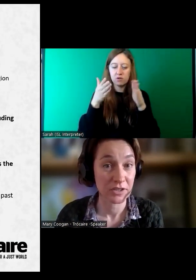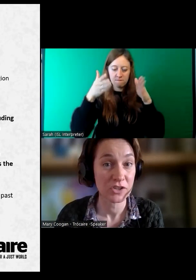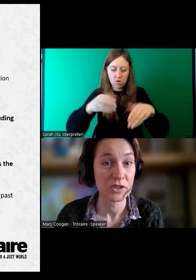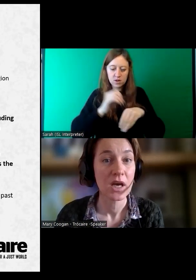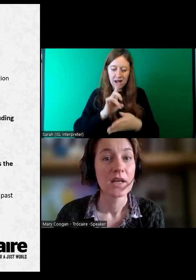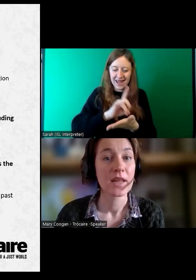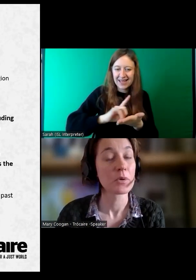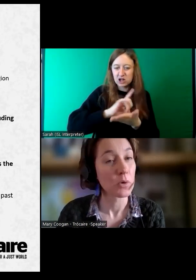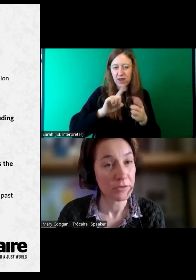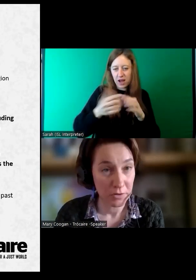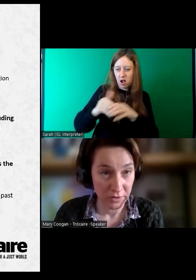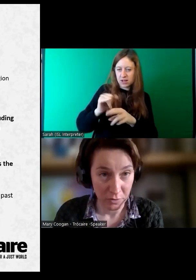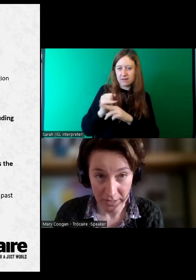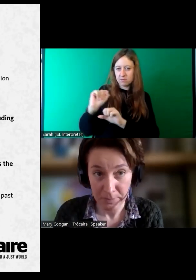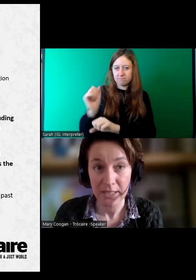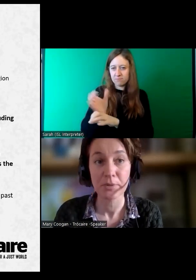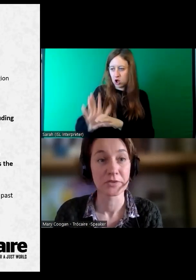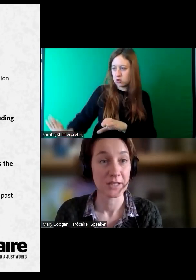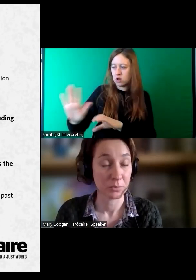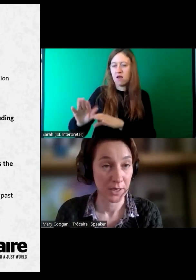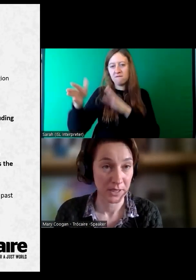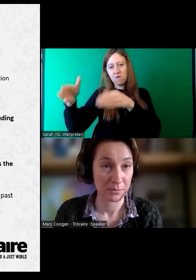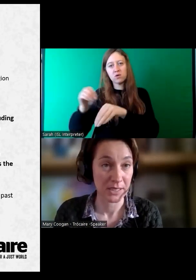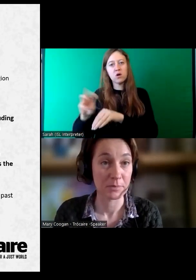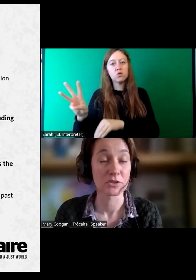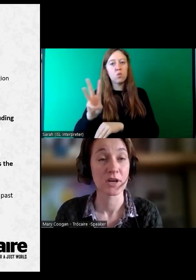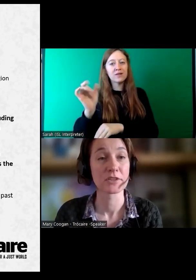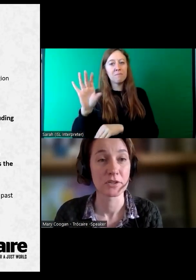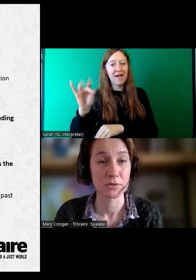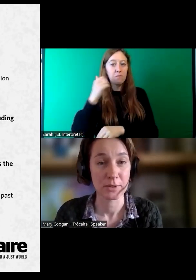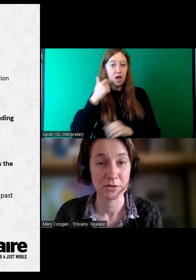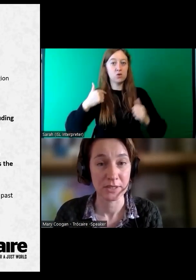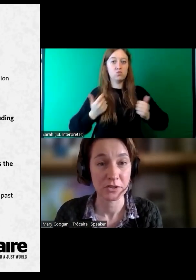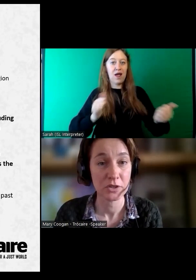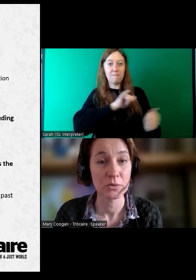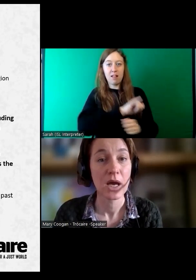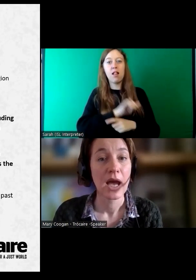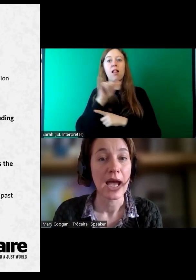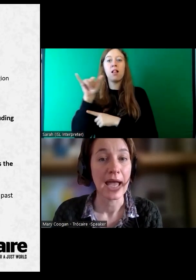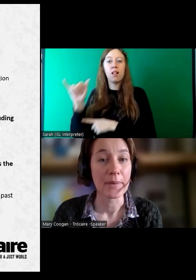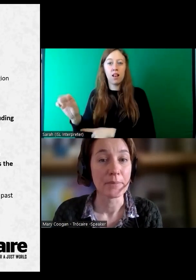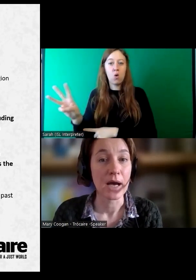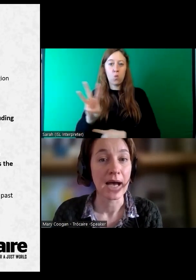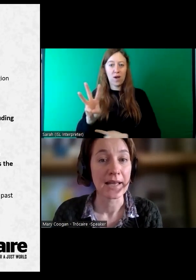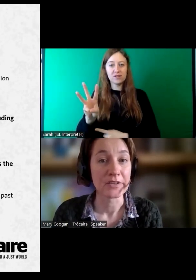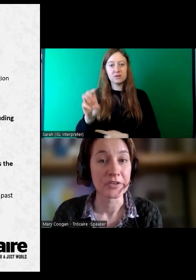of the region. They were more focused on the West Bank because that's where we had been able to travel to in 2022,